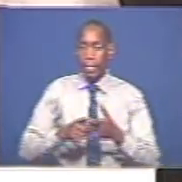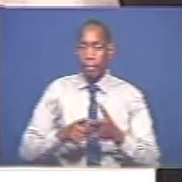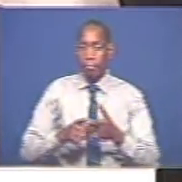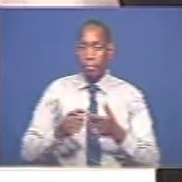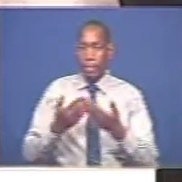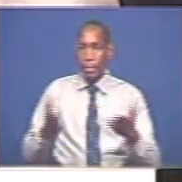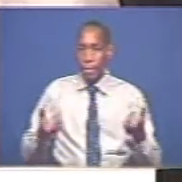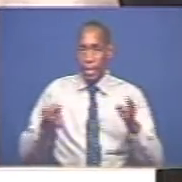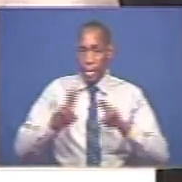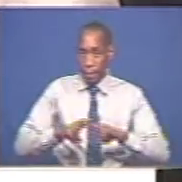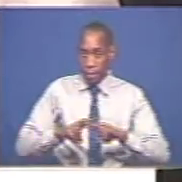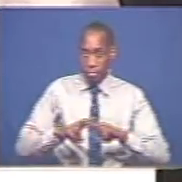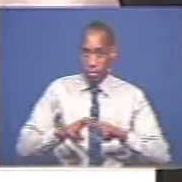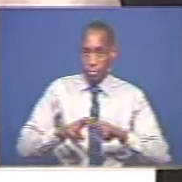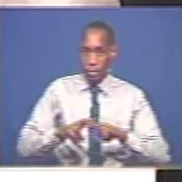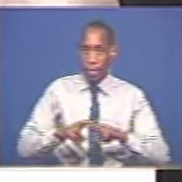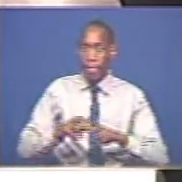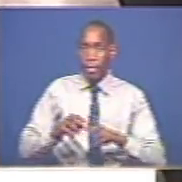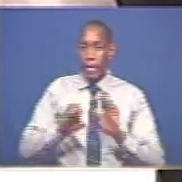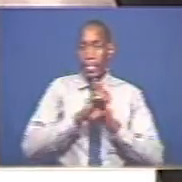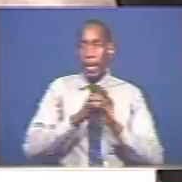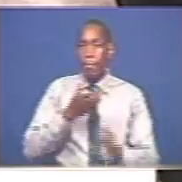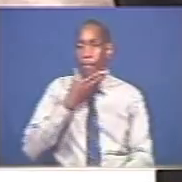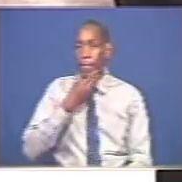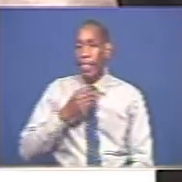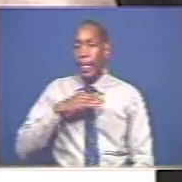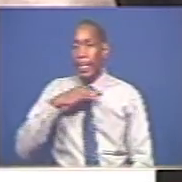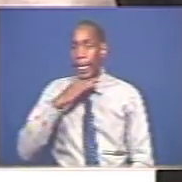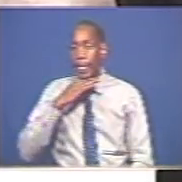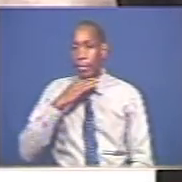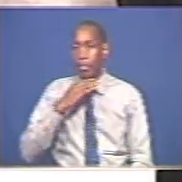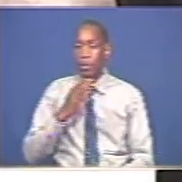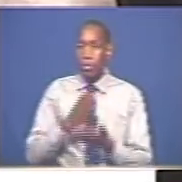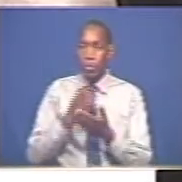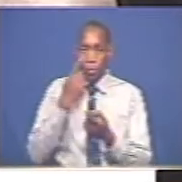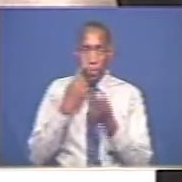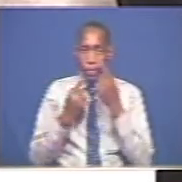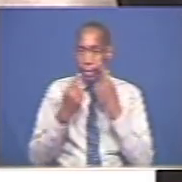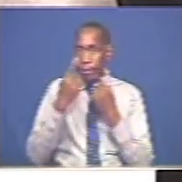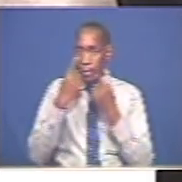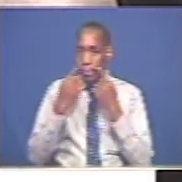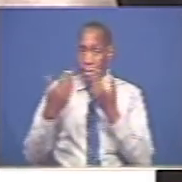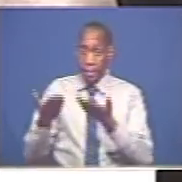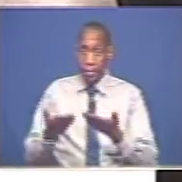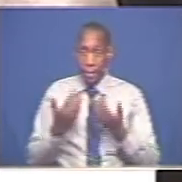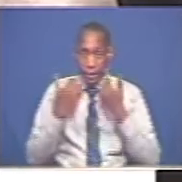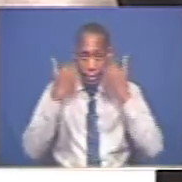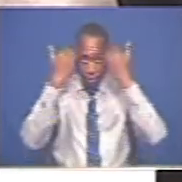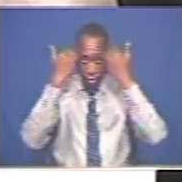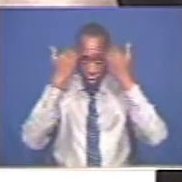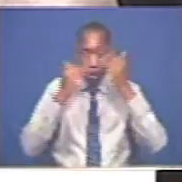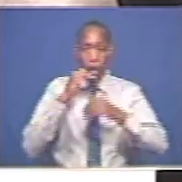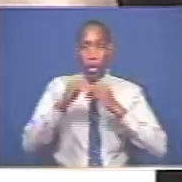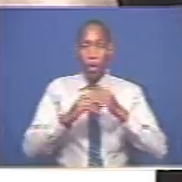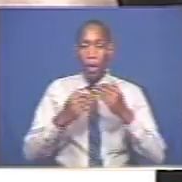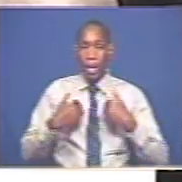she says that she lost her father, mm. actually grief is one of the causes of depression. Yeah. And we actually all get